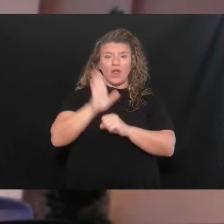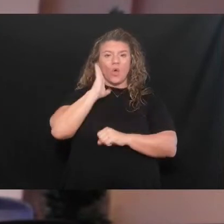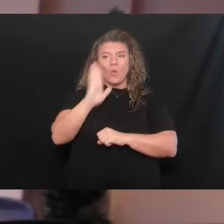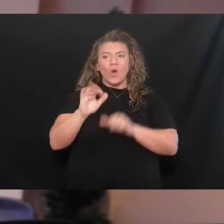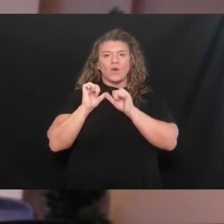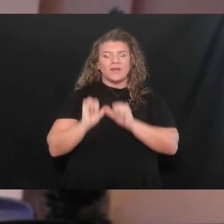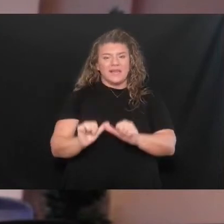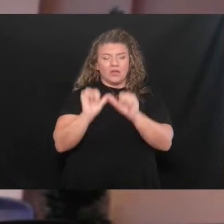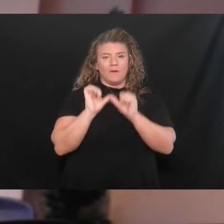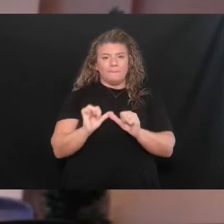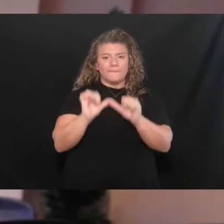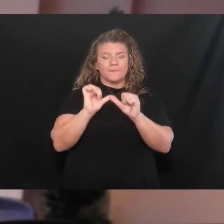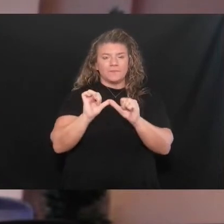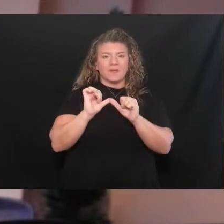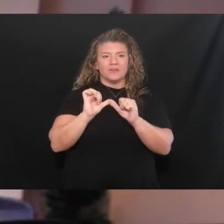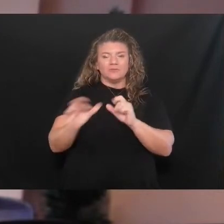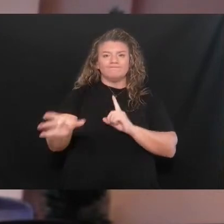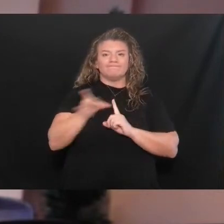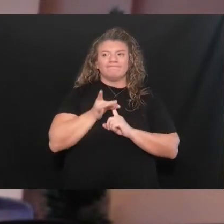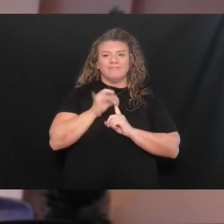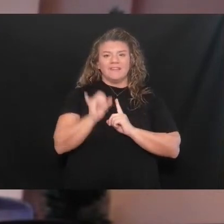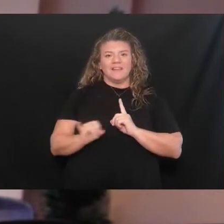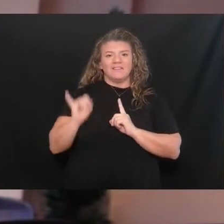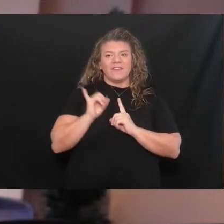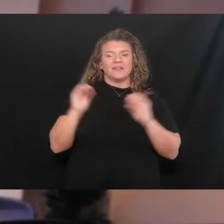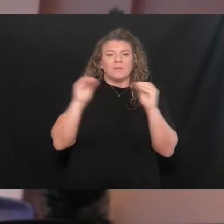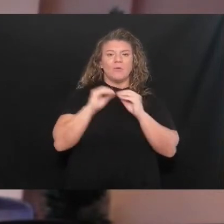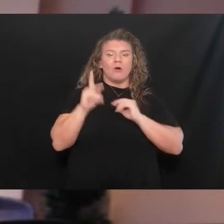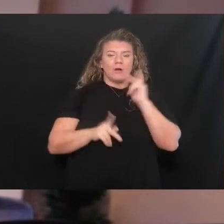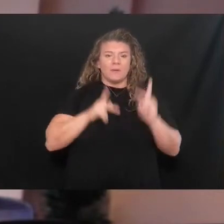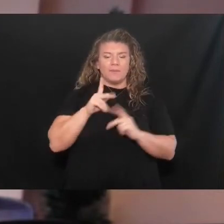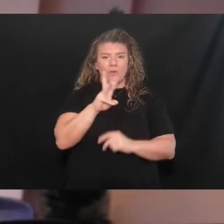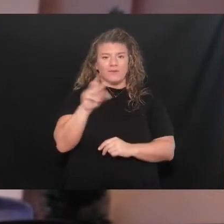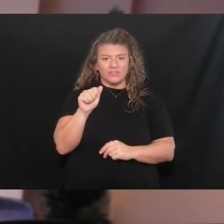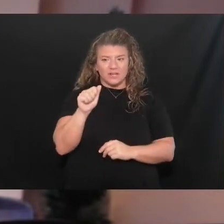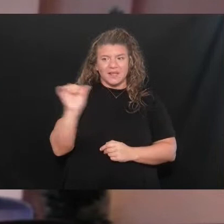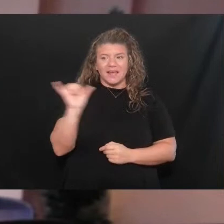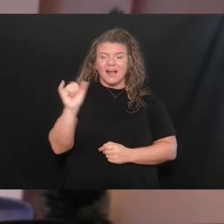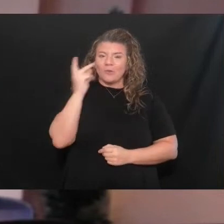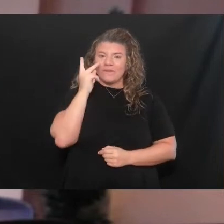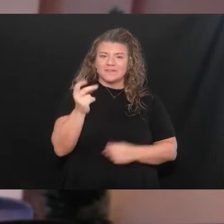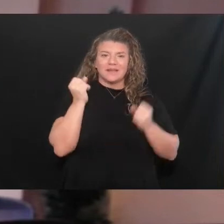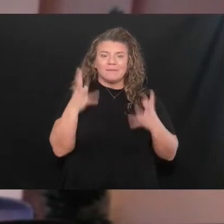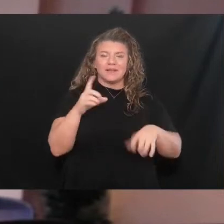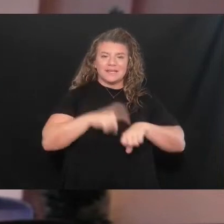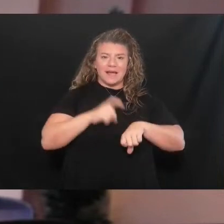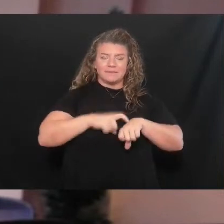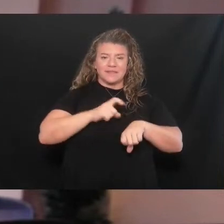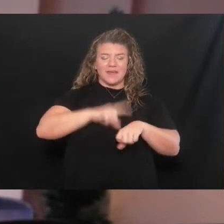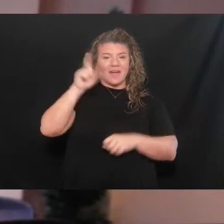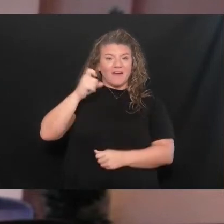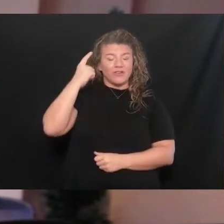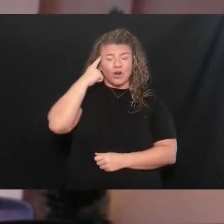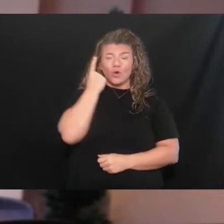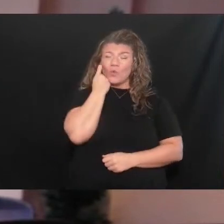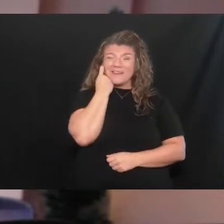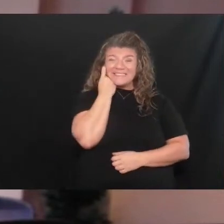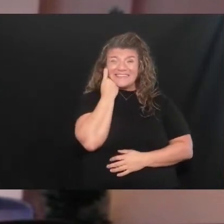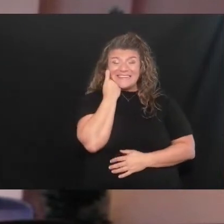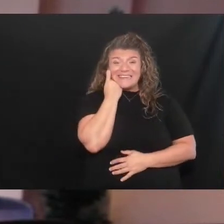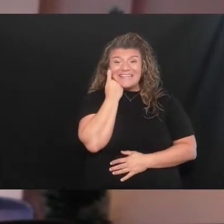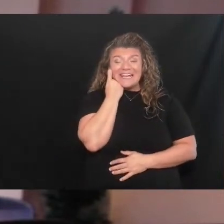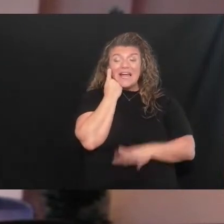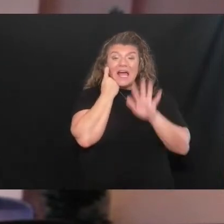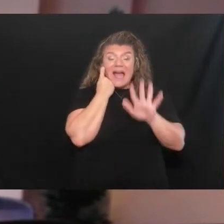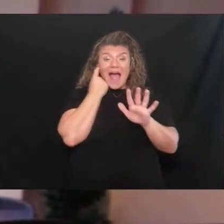continue to infect more people in West Virginia. And as we've said many times, the governor just re-said, but I want